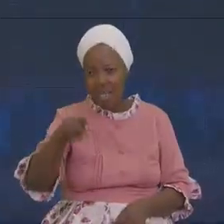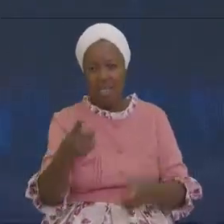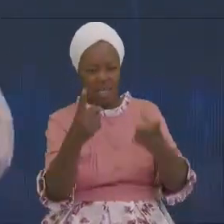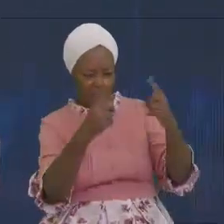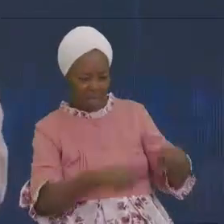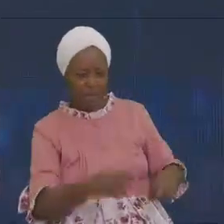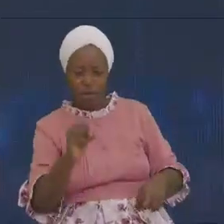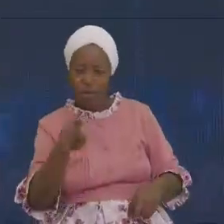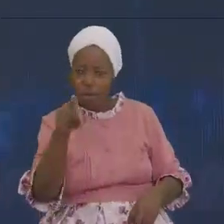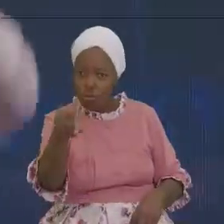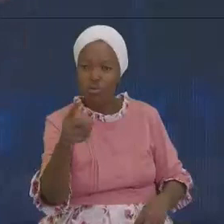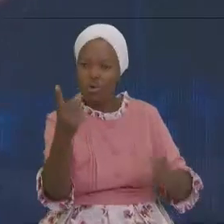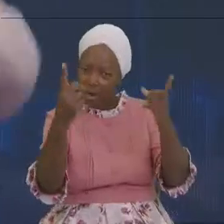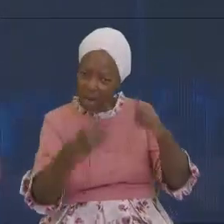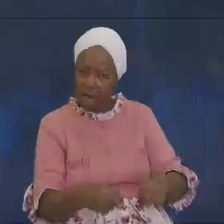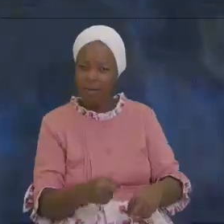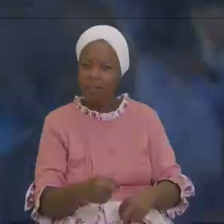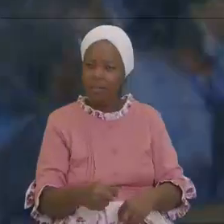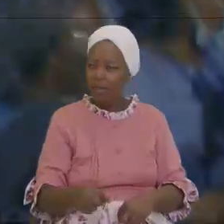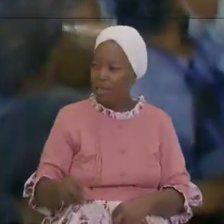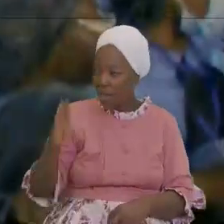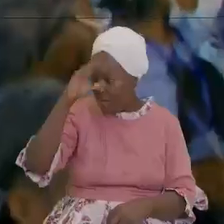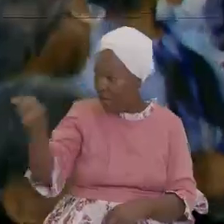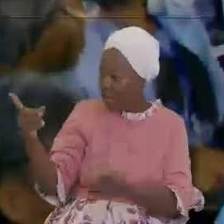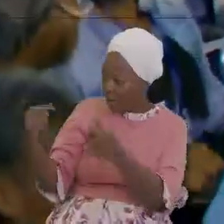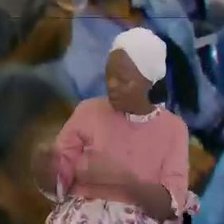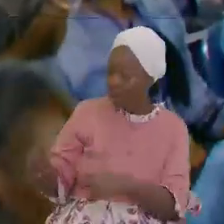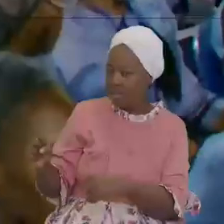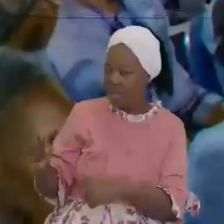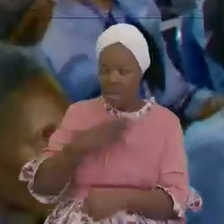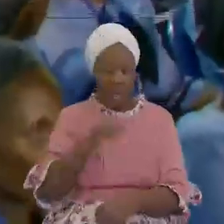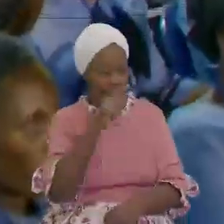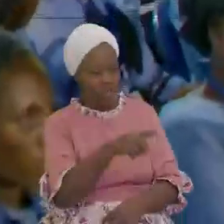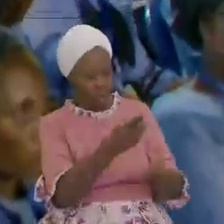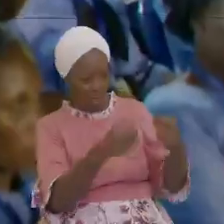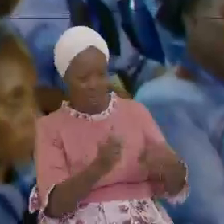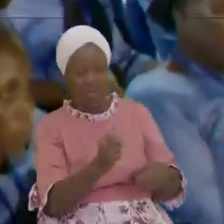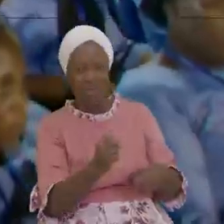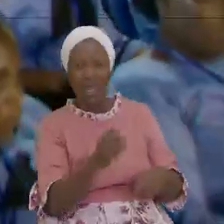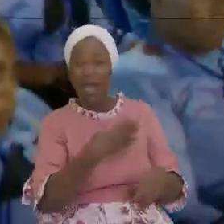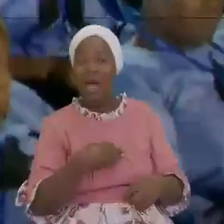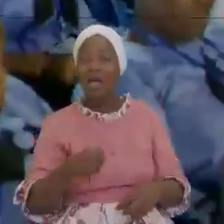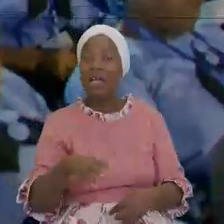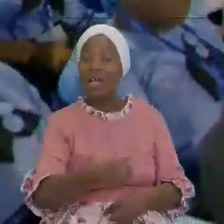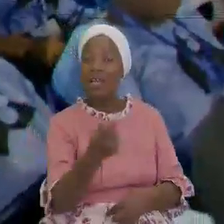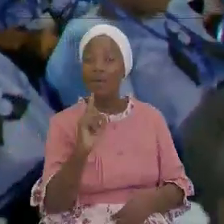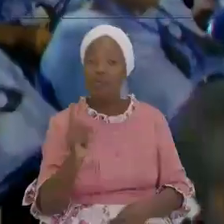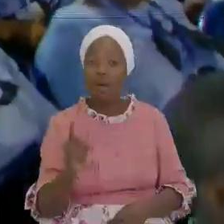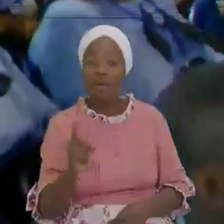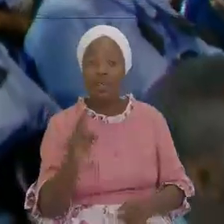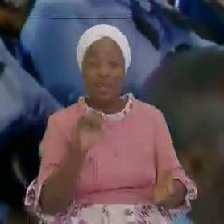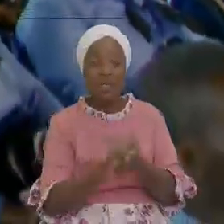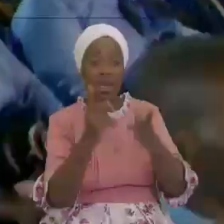you come. He comes. And she comes. And whosoever comes